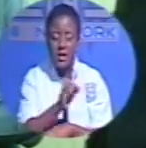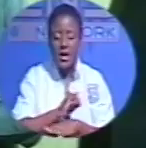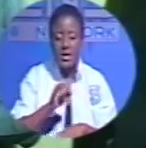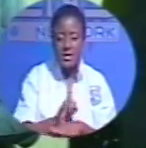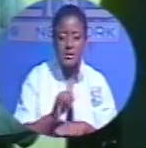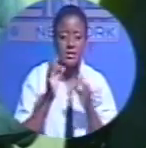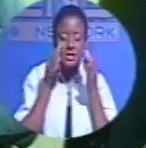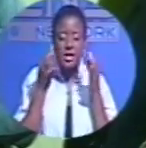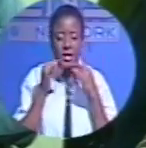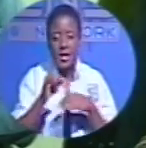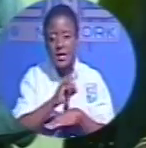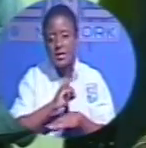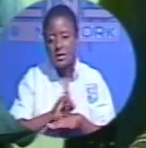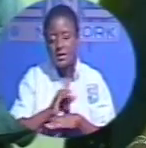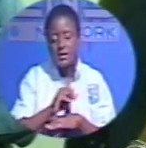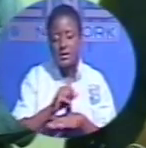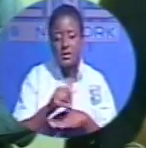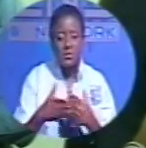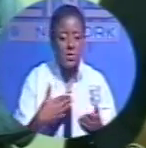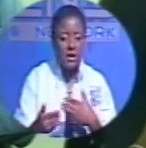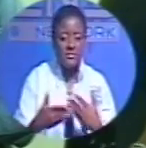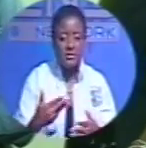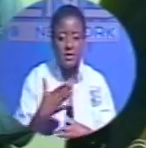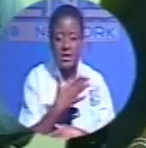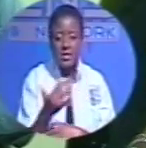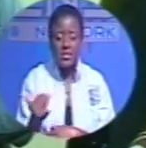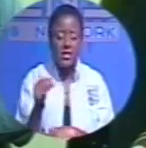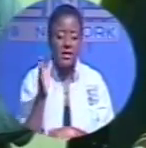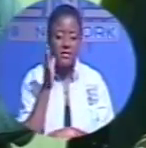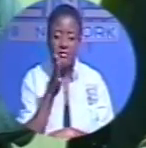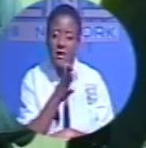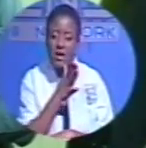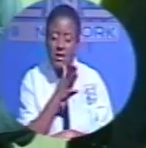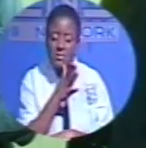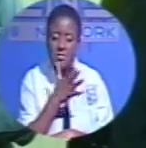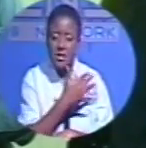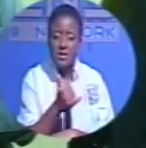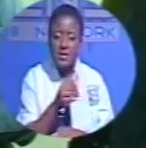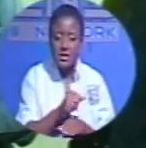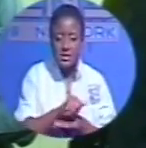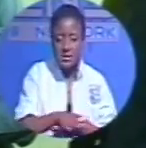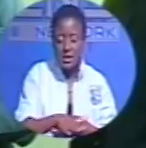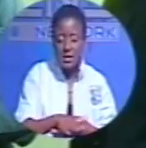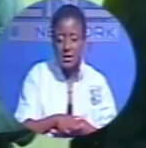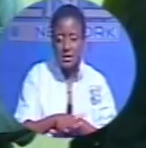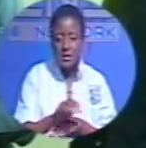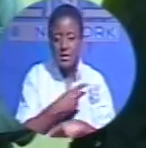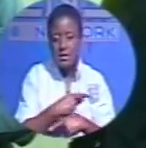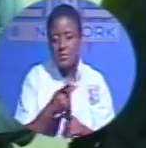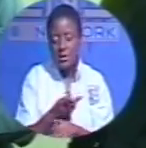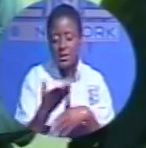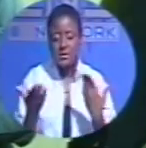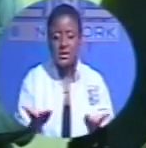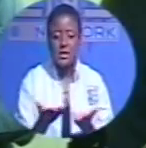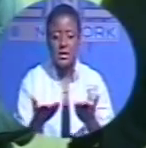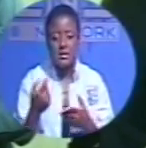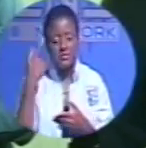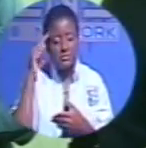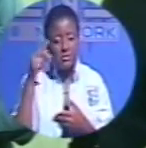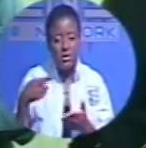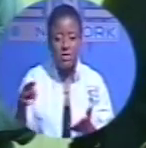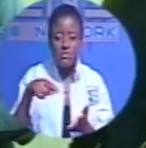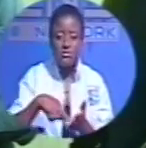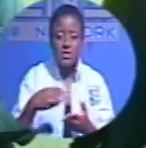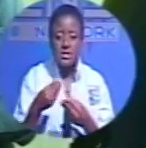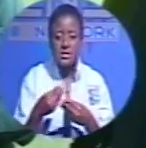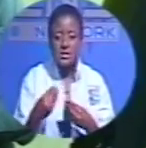Island, Abaco, wherever they farm, they send them here, send the products here for resale